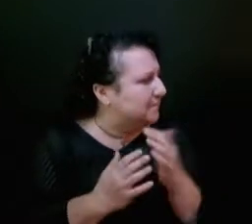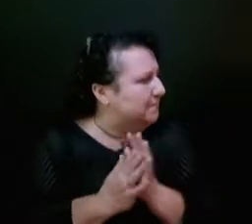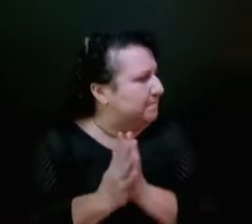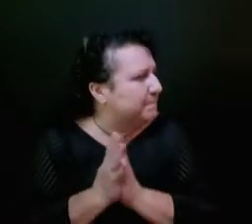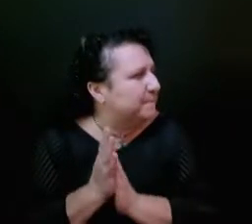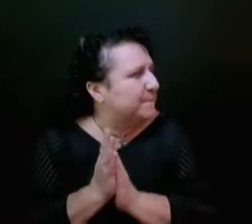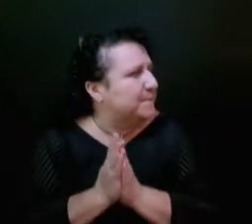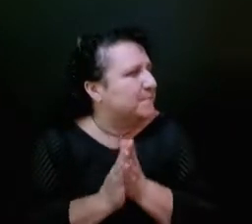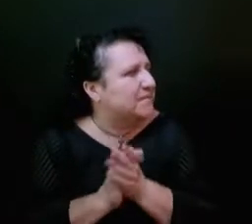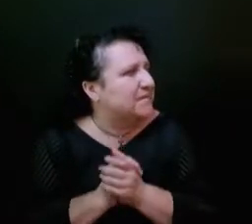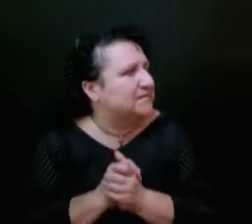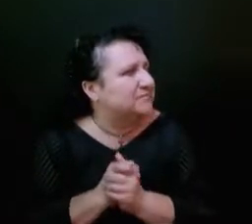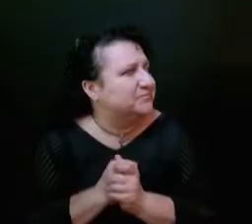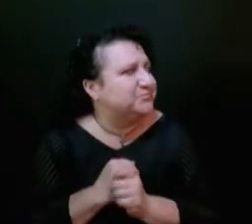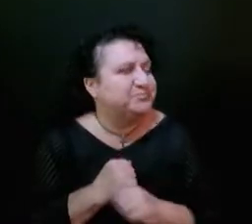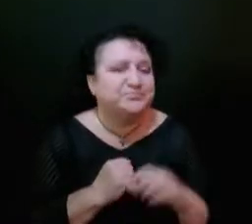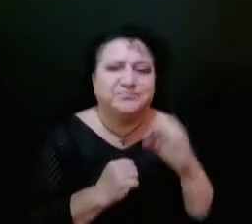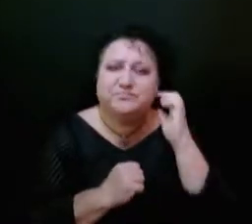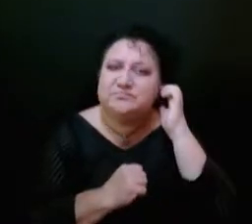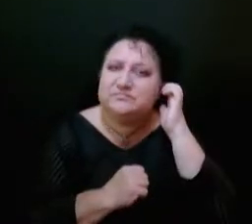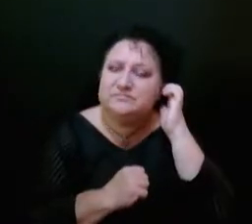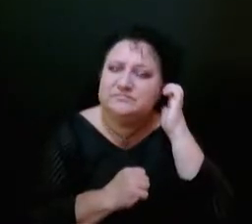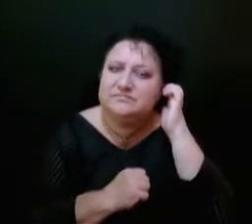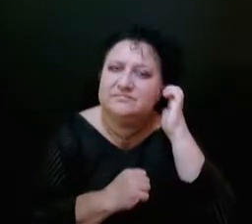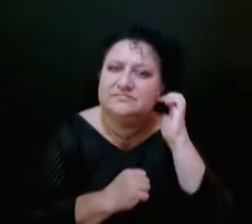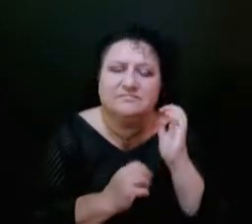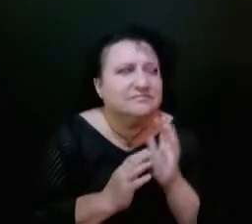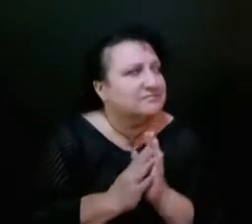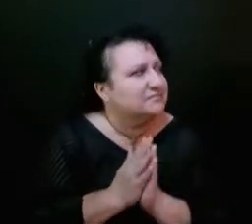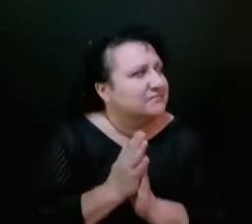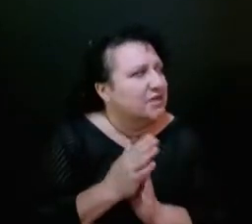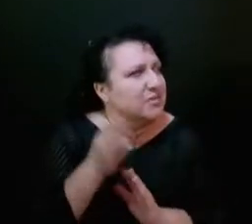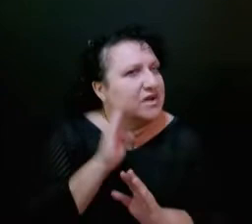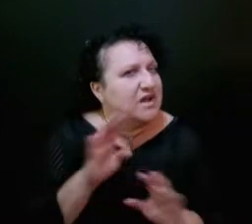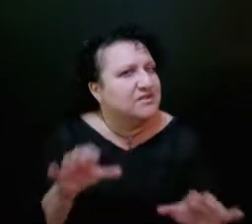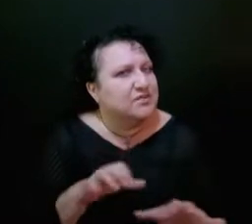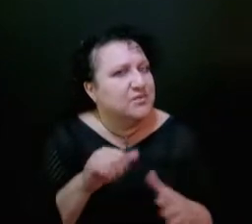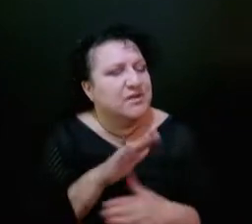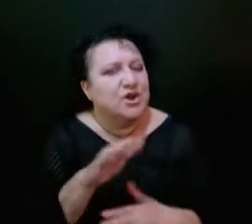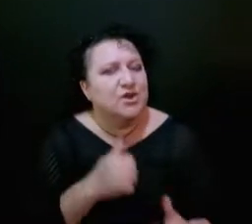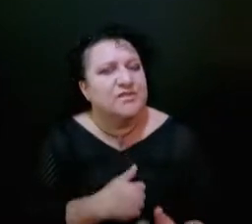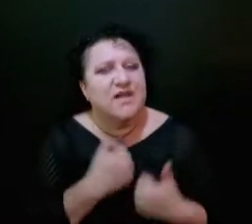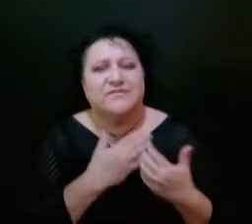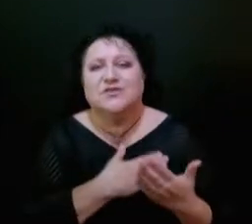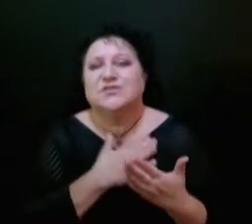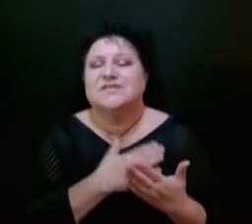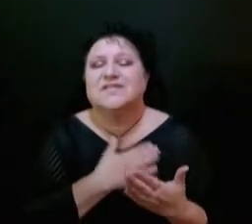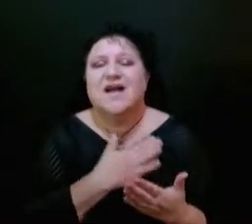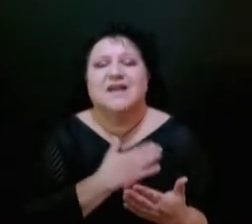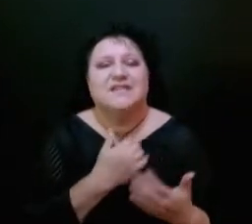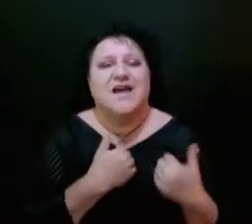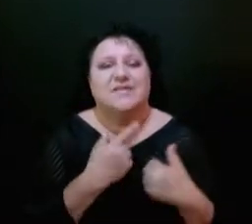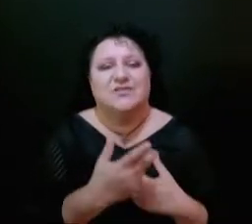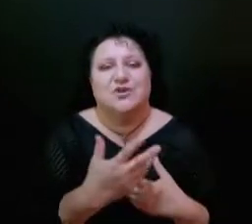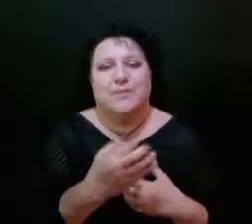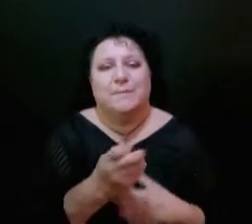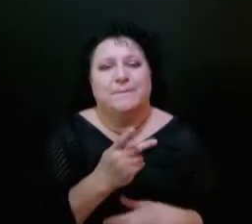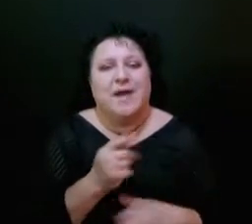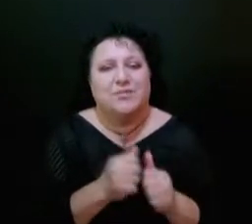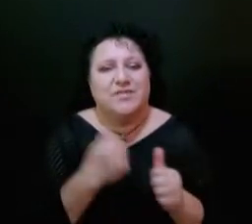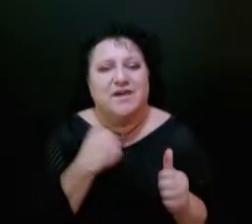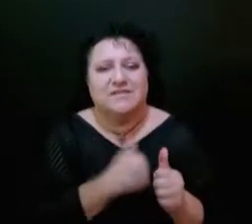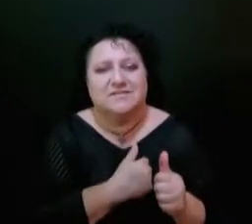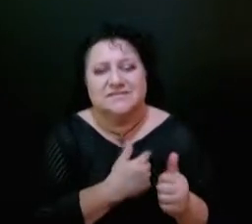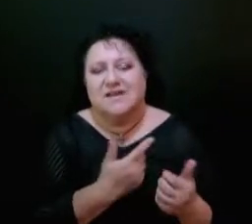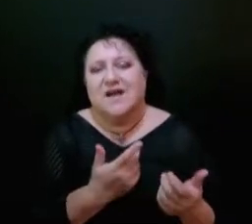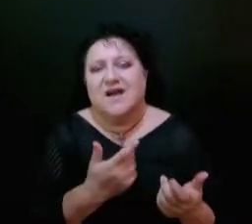and what God has done and is doing in her life. We are so glad to have you back with us. I definitely think often that I